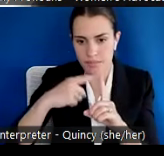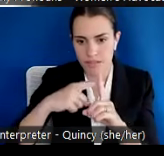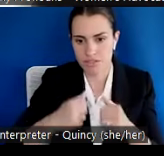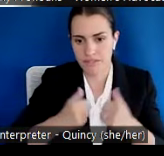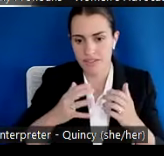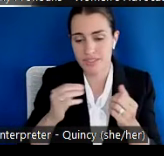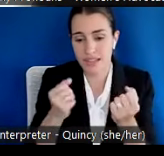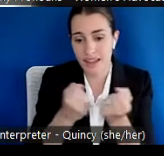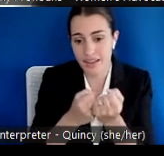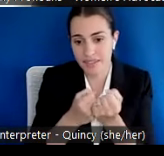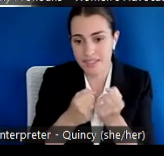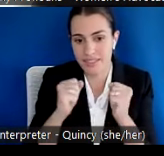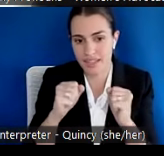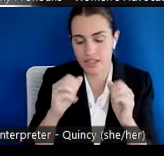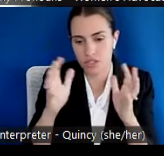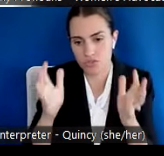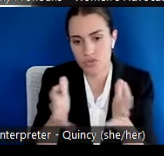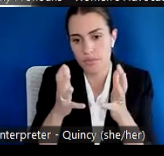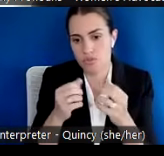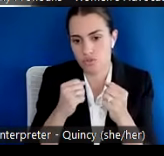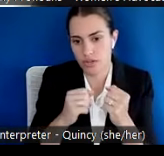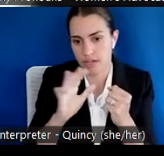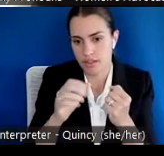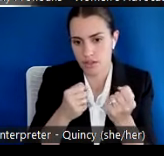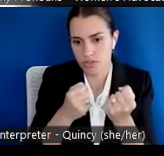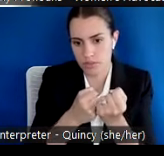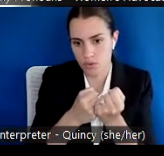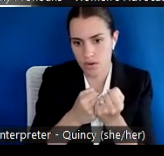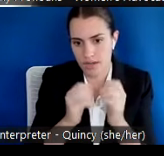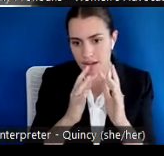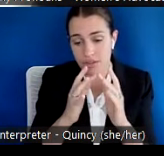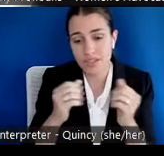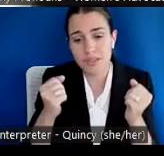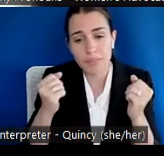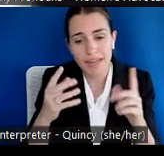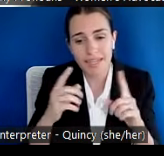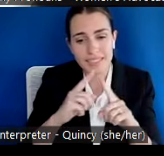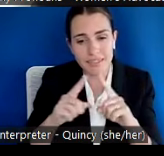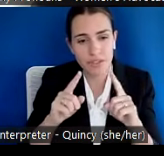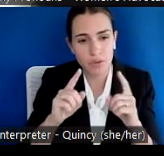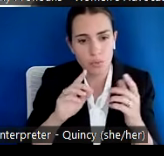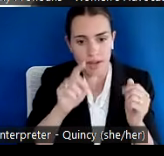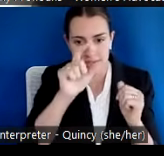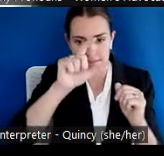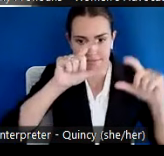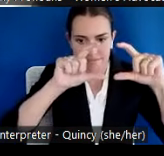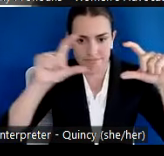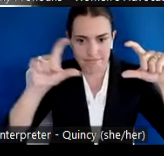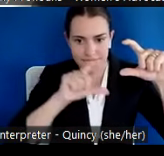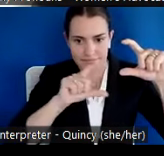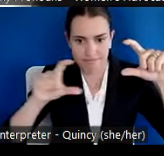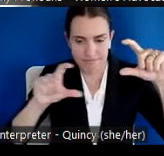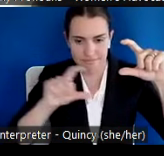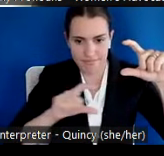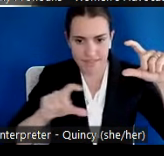can contribute to strengthening their support networks. So there's a lot of different ways on the screen of ways that we can bolster support outside of ourselves